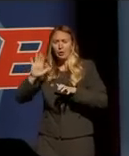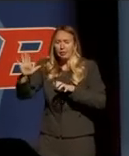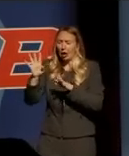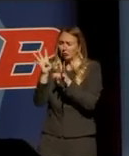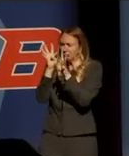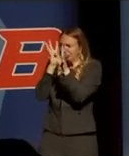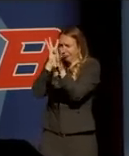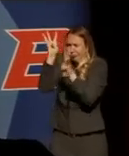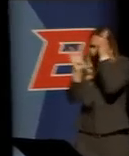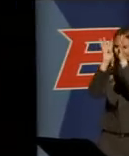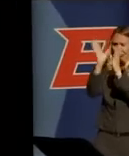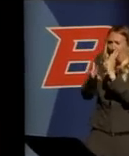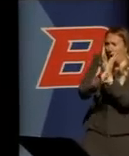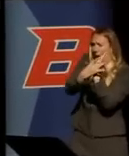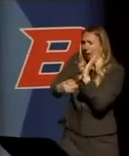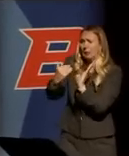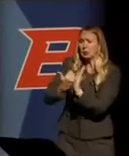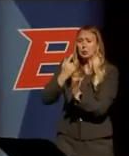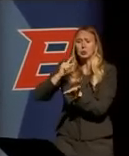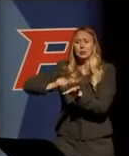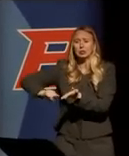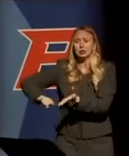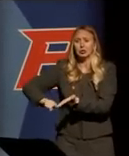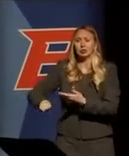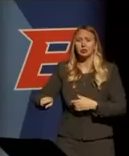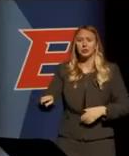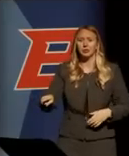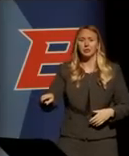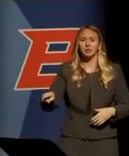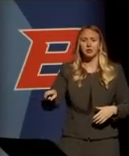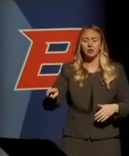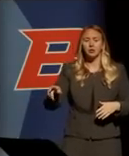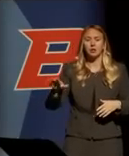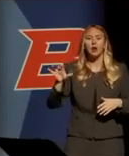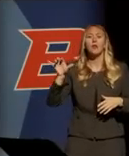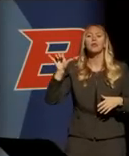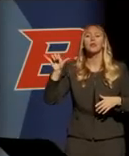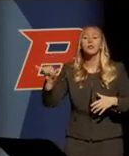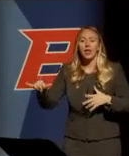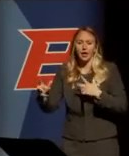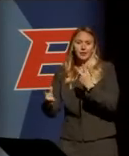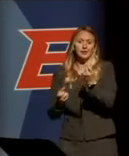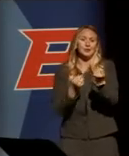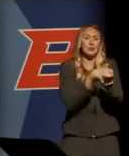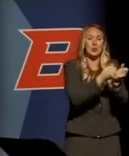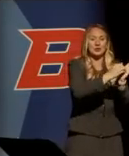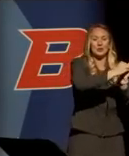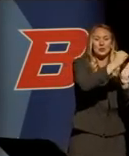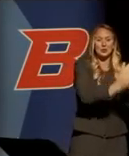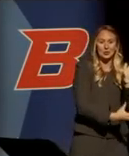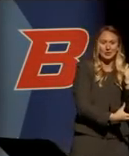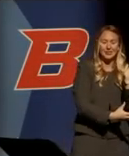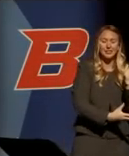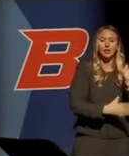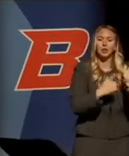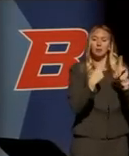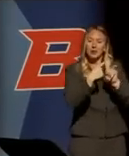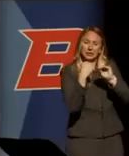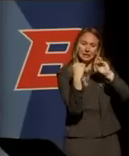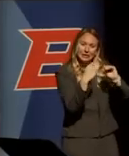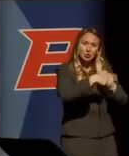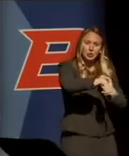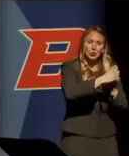path-breaking research, which also serves our students and teaches them to